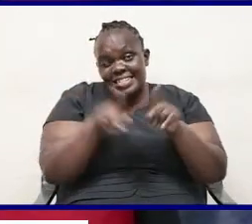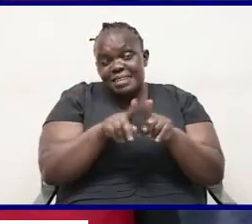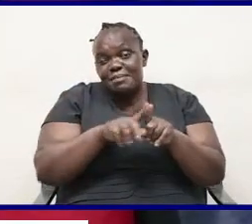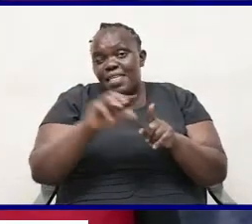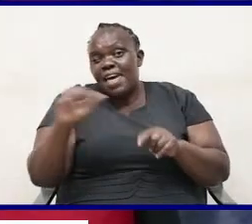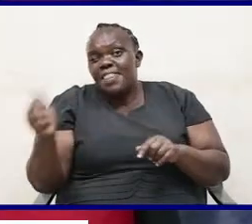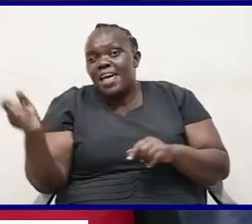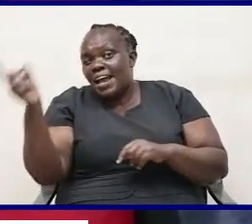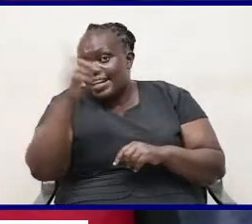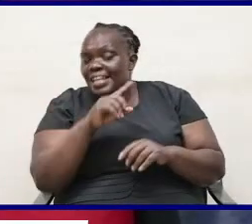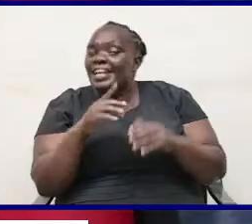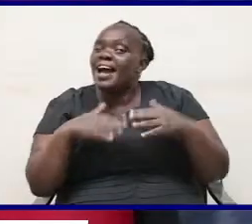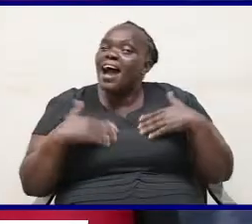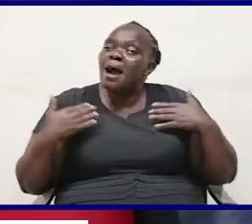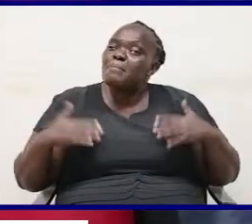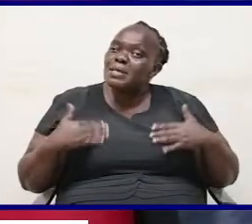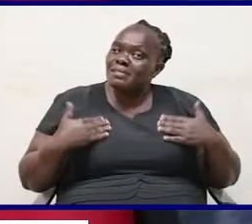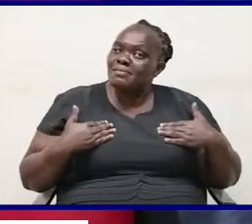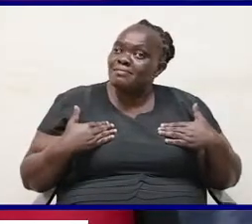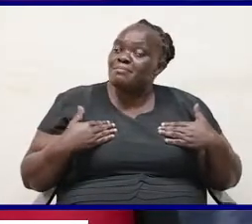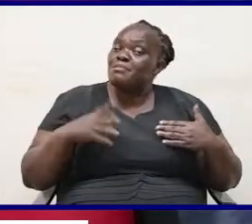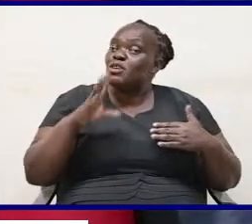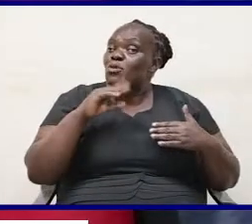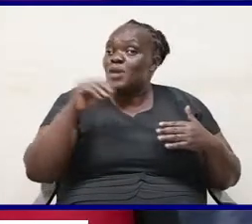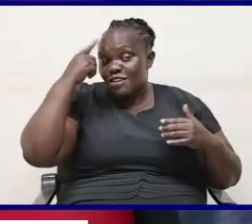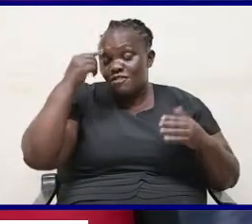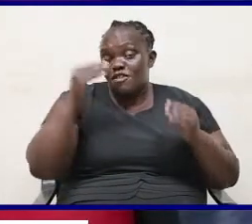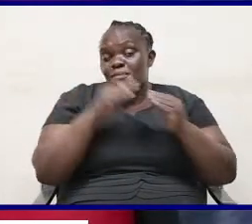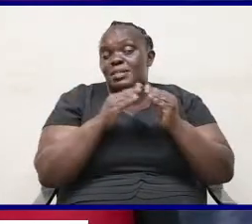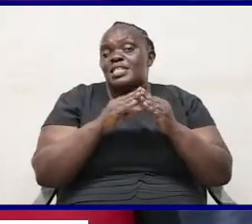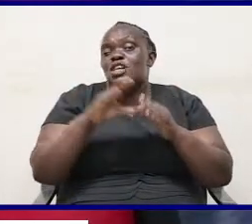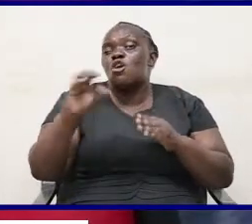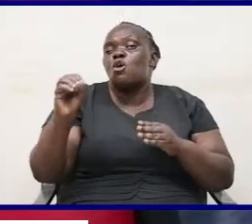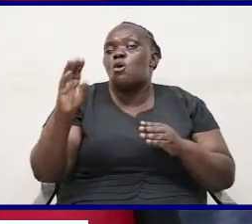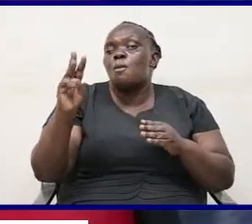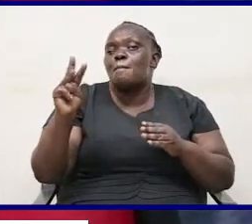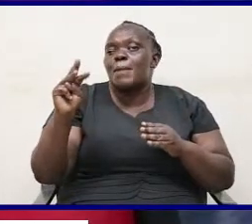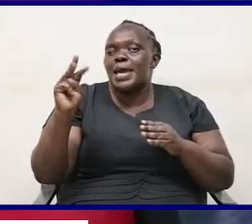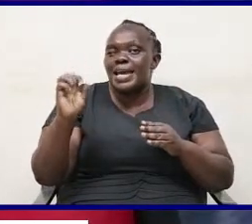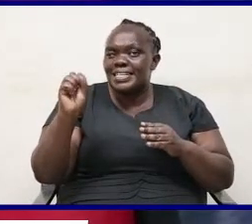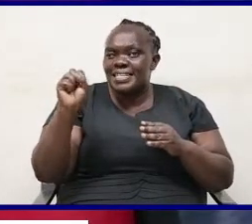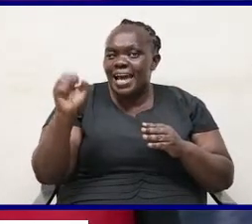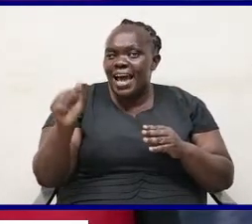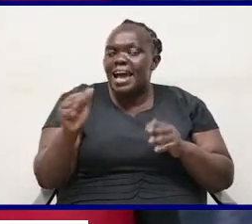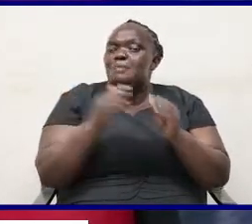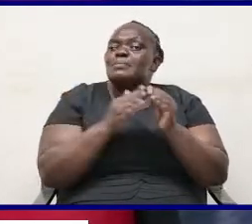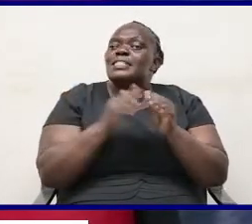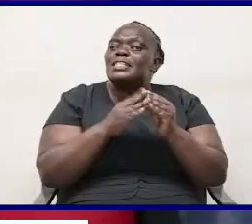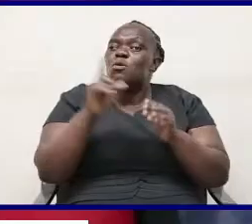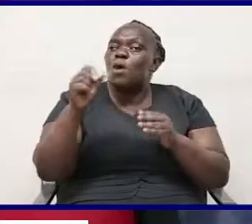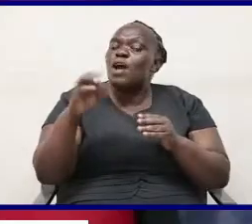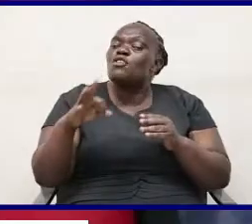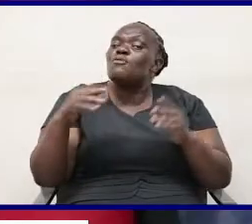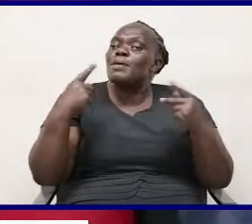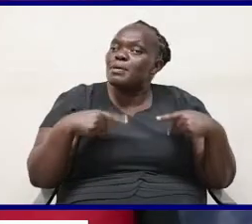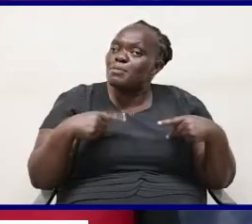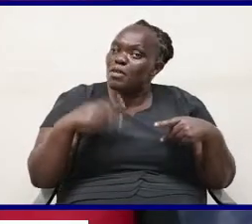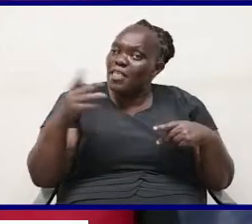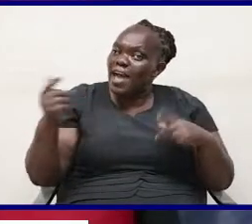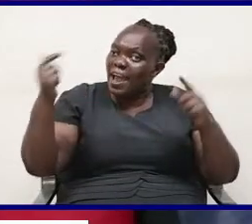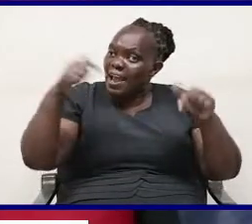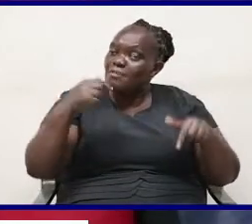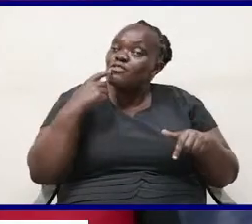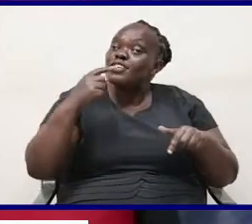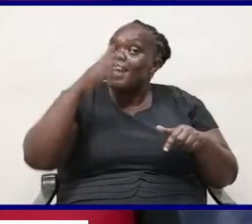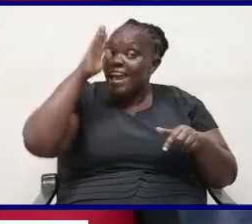just the other day, I was so excited as I went for a meeting in Comesa in Lusaka, Zambia. Yes. And one of the people